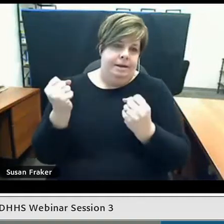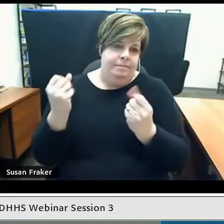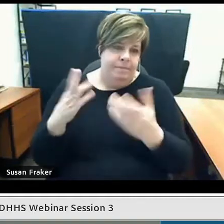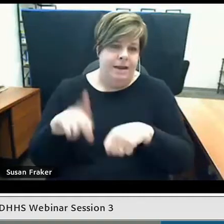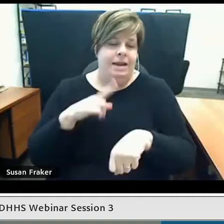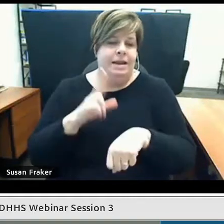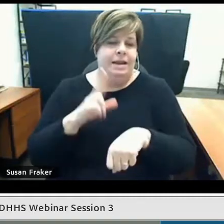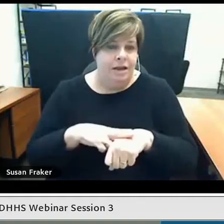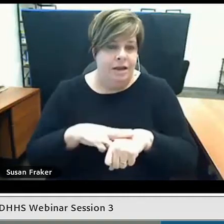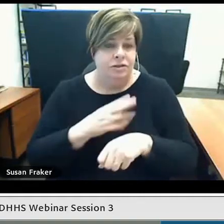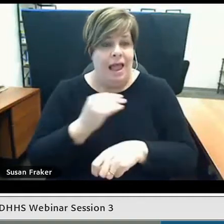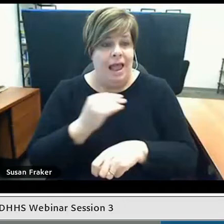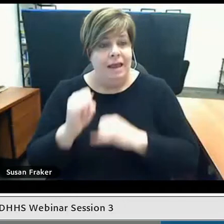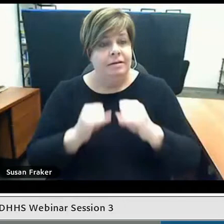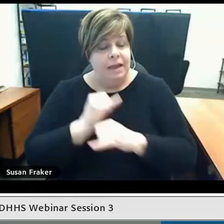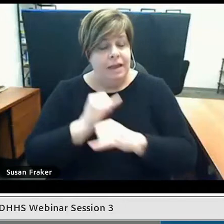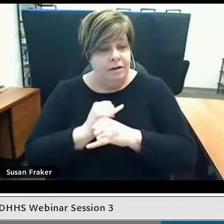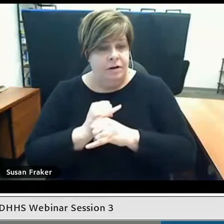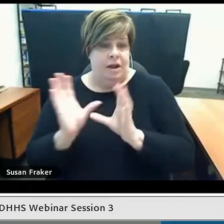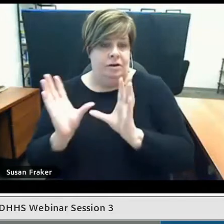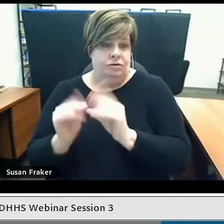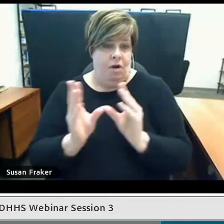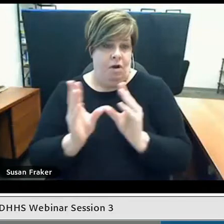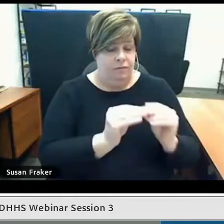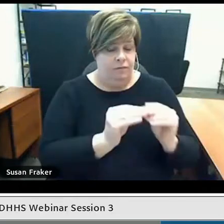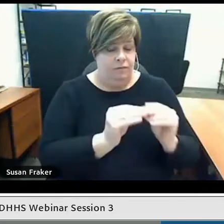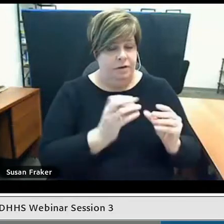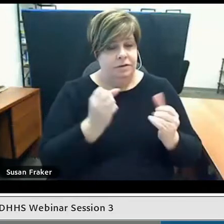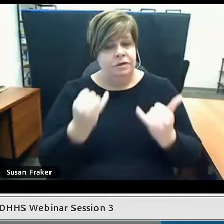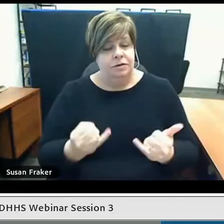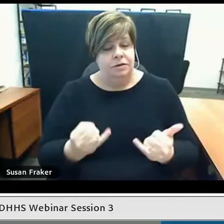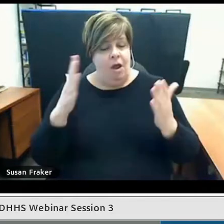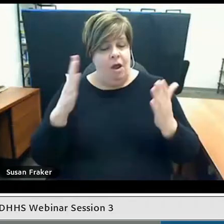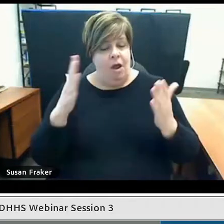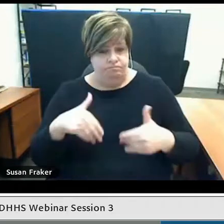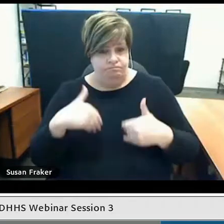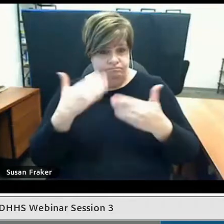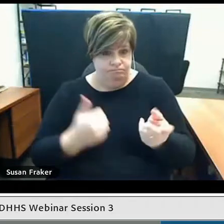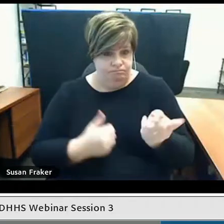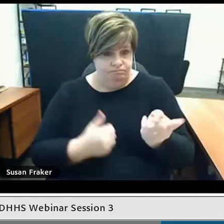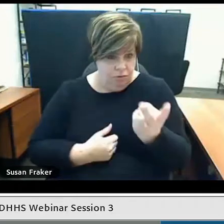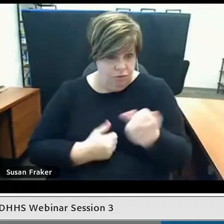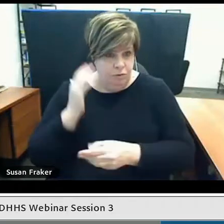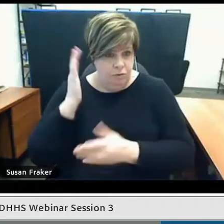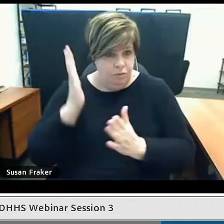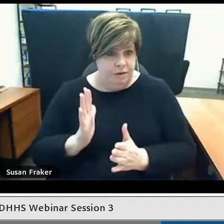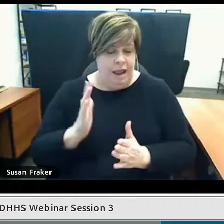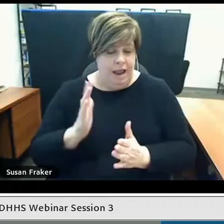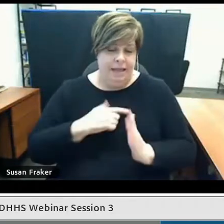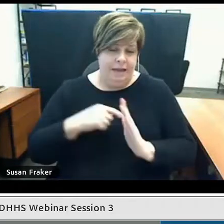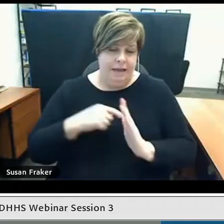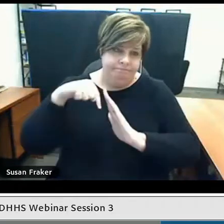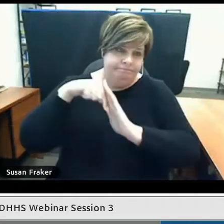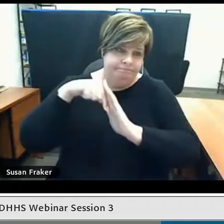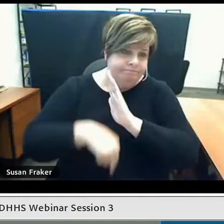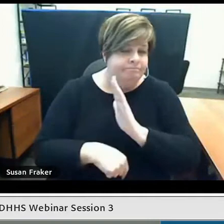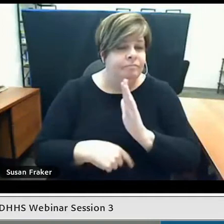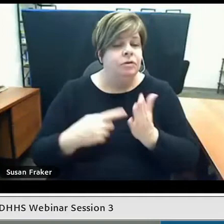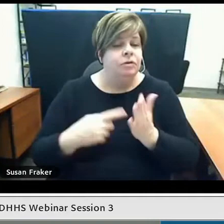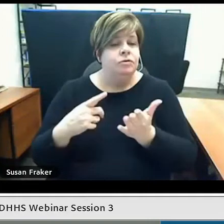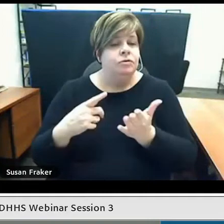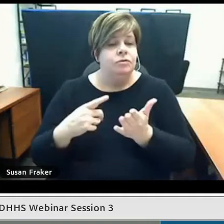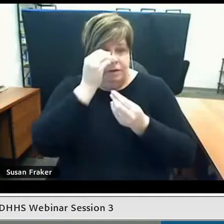and international conferences. And so with that, I'm going to turn it over to our presenters and let us really get in to the